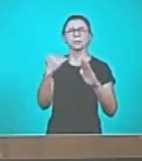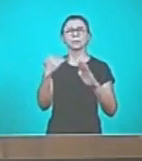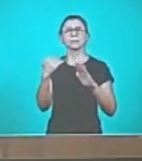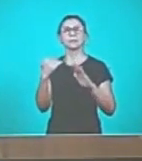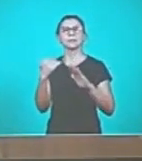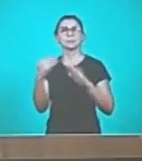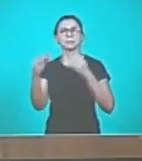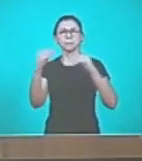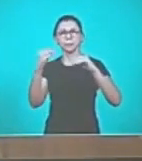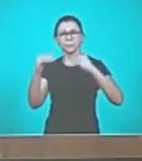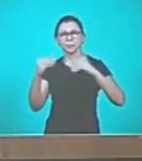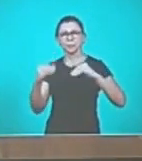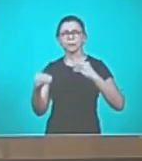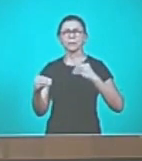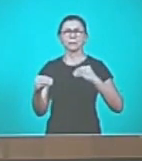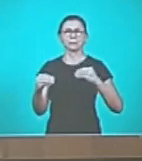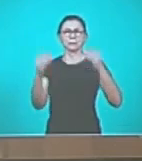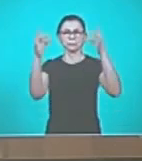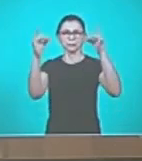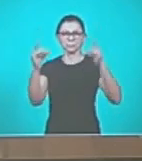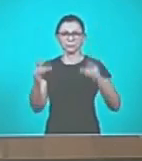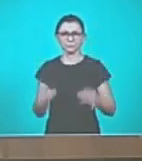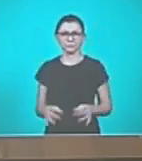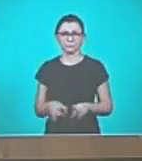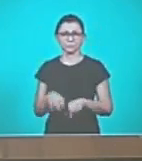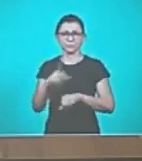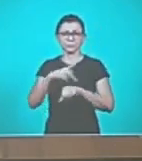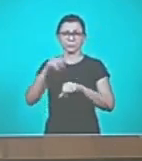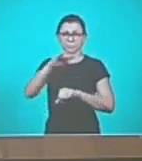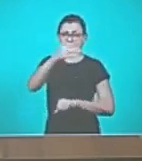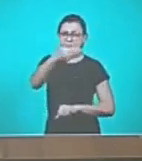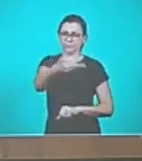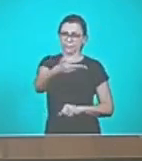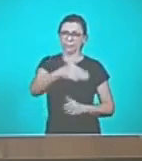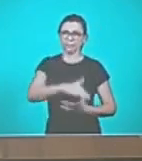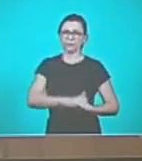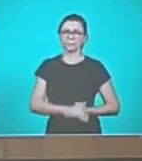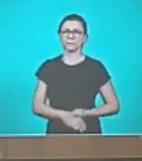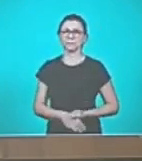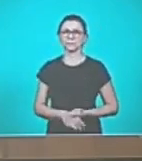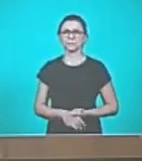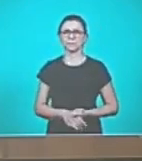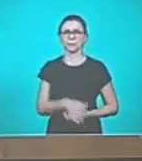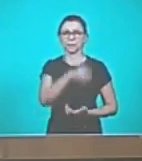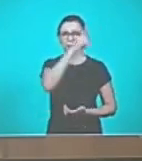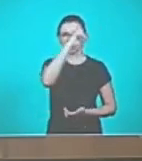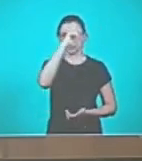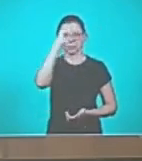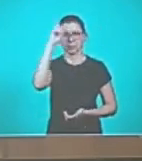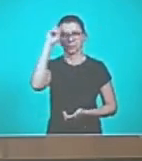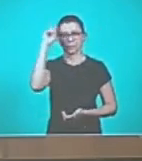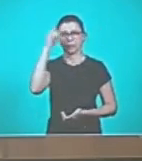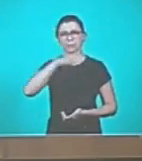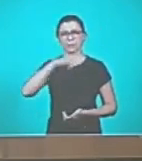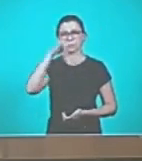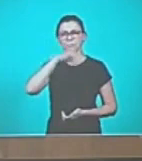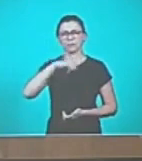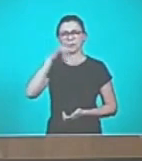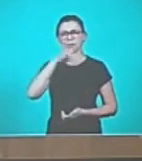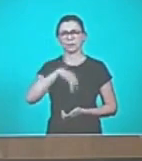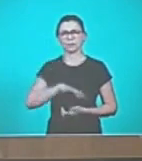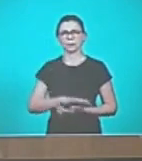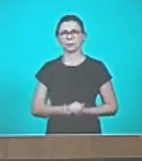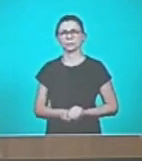sent from all over the country and also from abroad. And we're going to highlight here Milan in Italy,